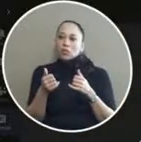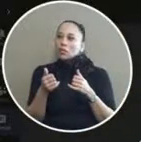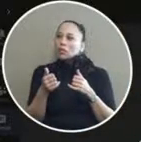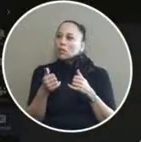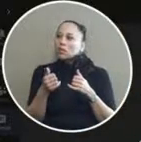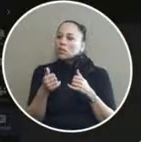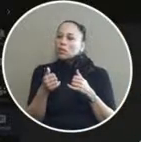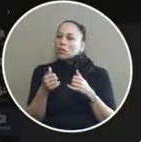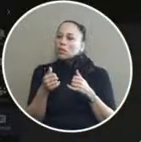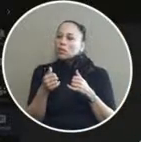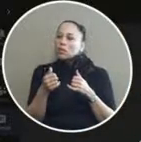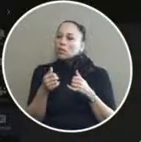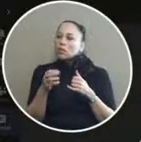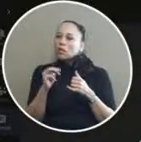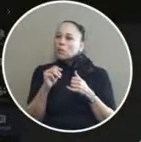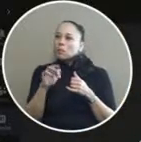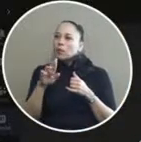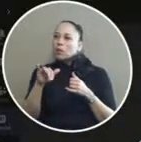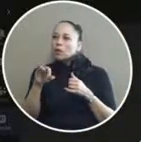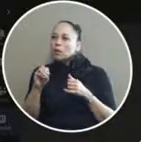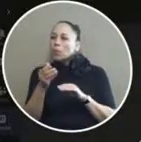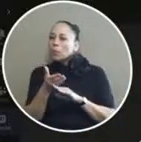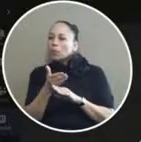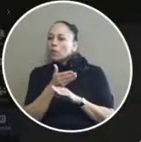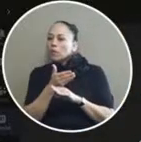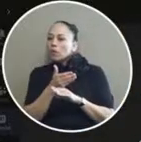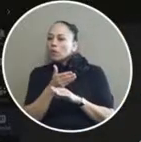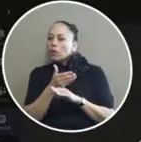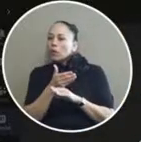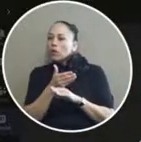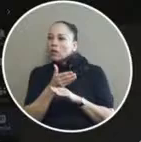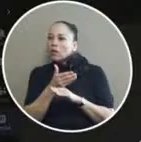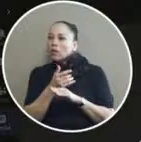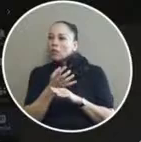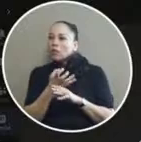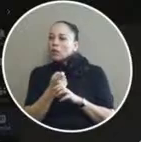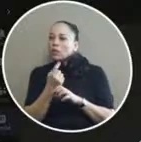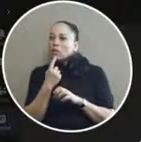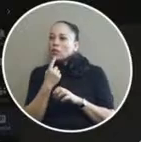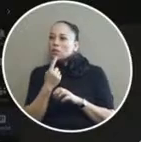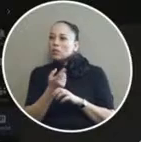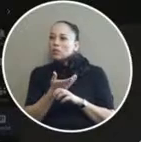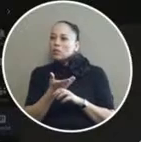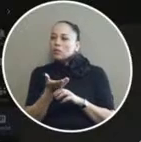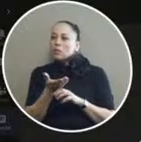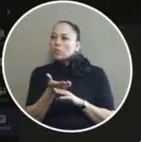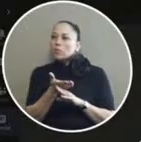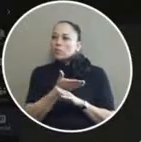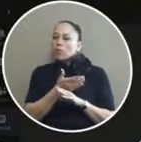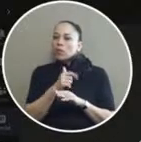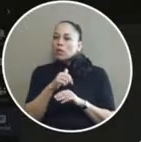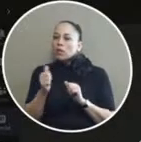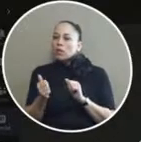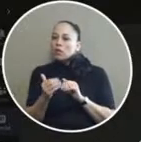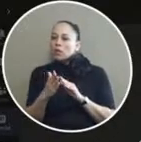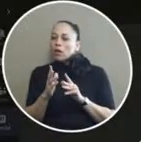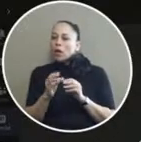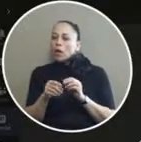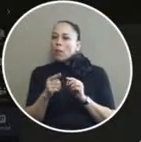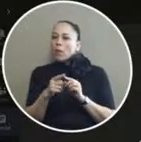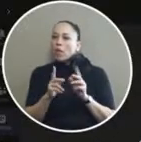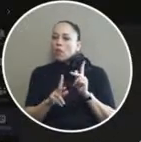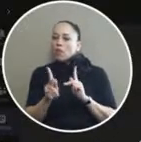Mario, before you keep going, I'm concerned about something that was said before. Can you address the issue about